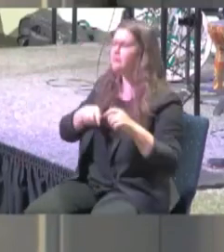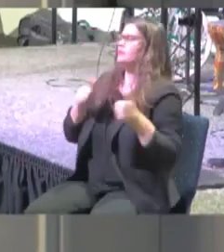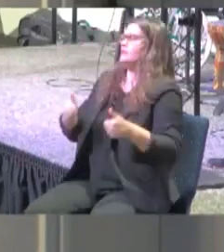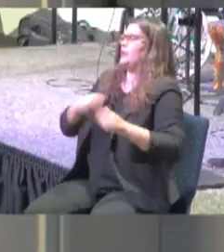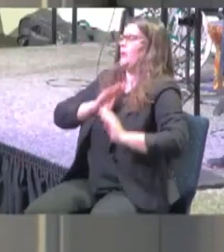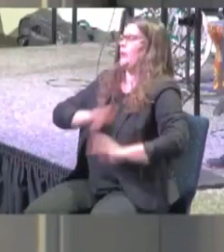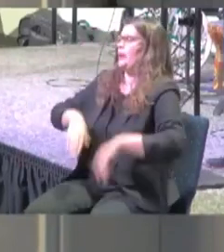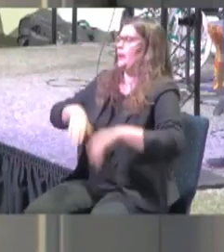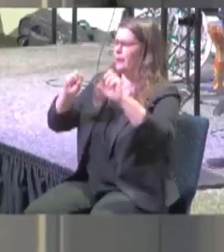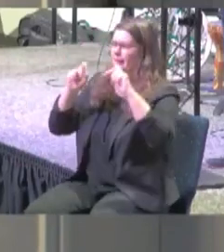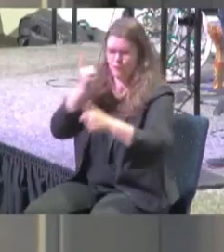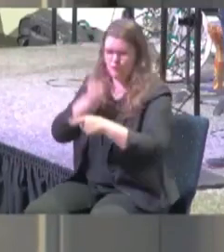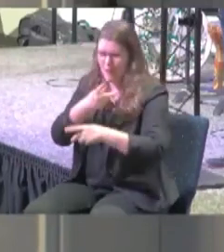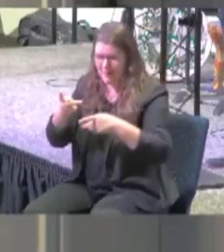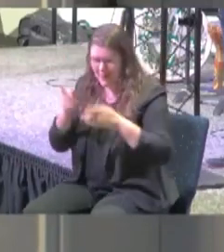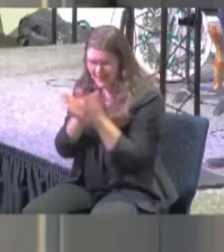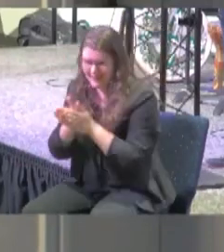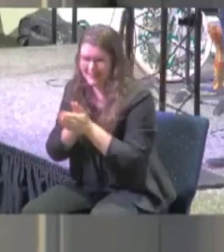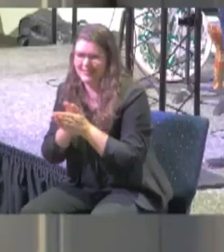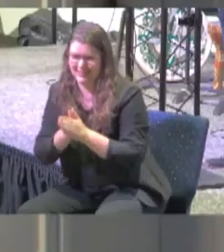right.